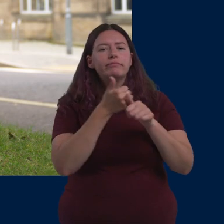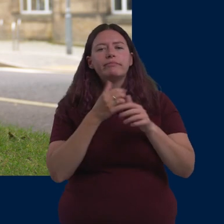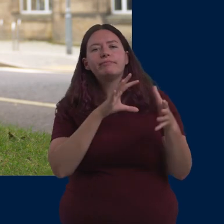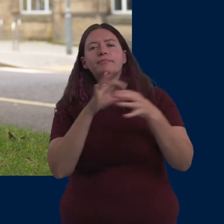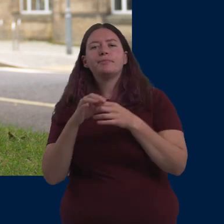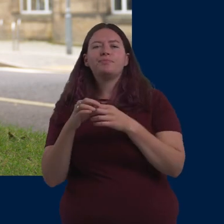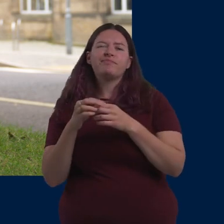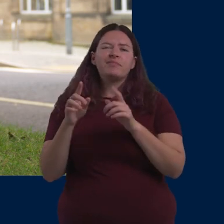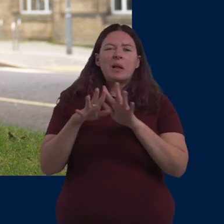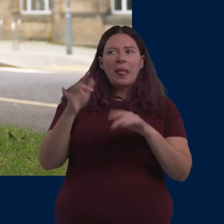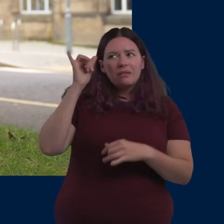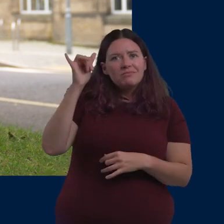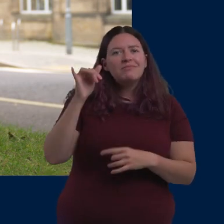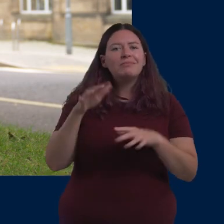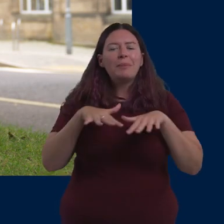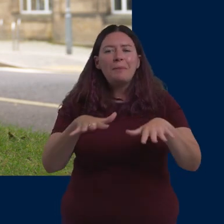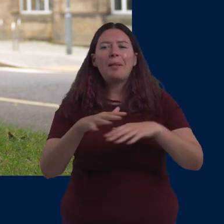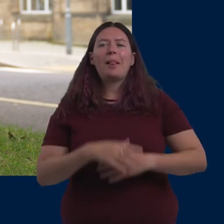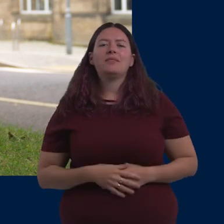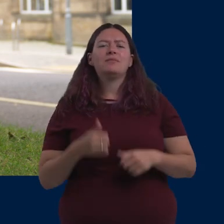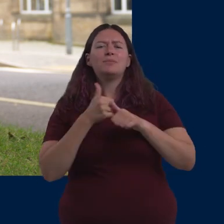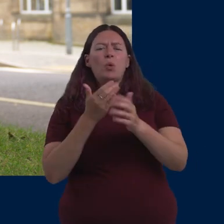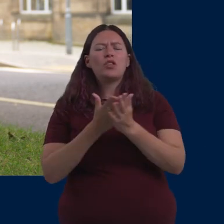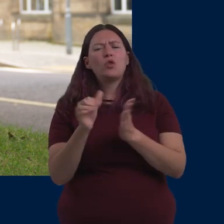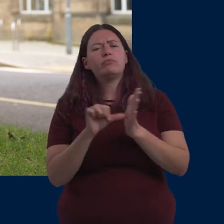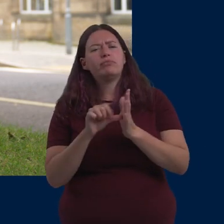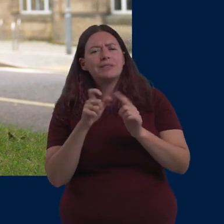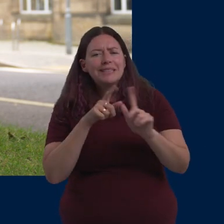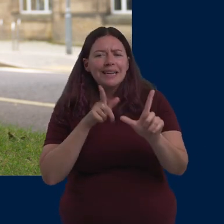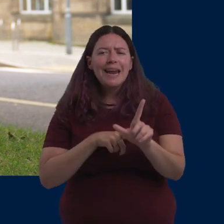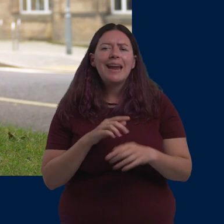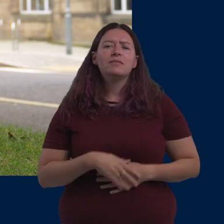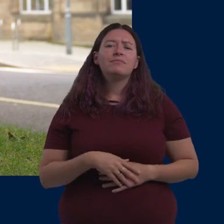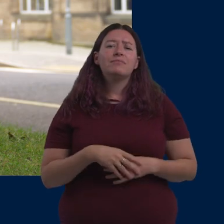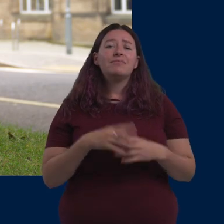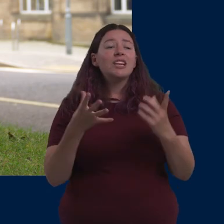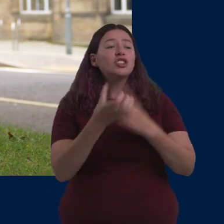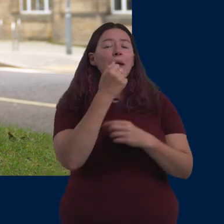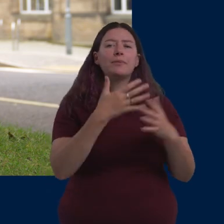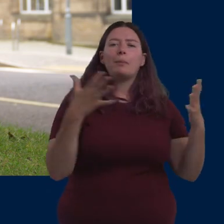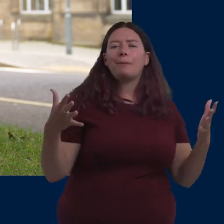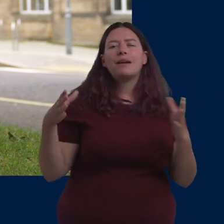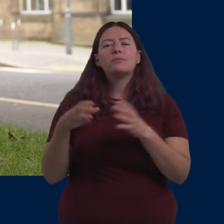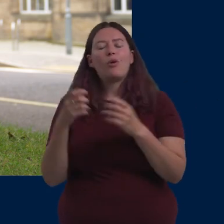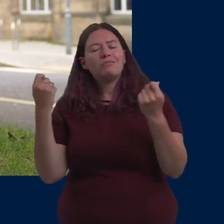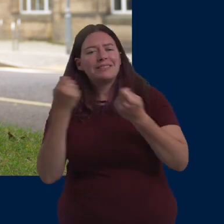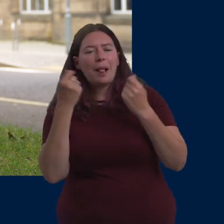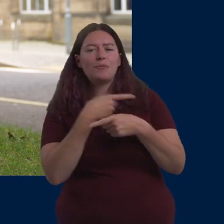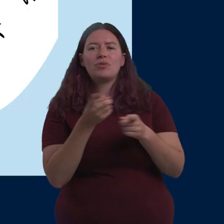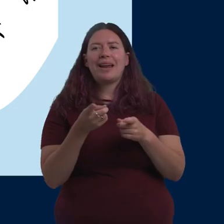you to like-minded people, support you on those tougher days, and celebrate the achievements, big and small, of our amazing